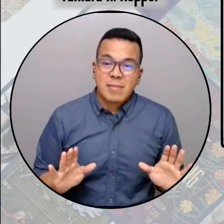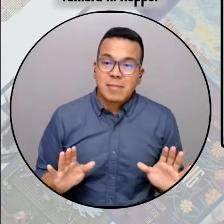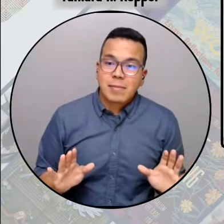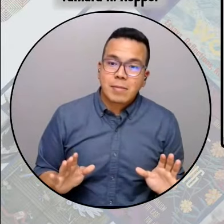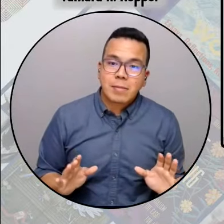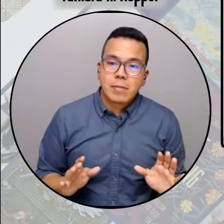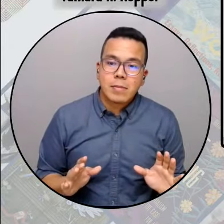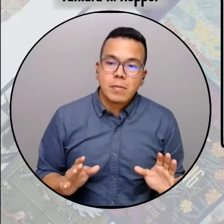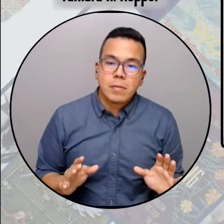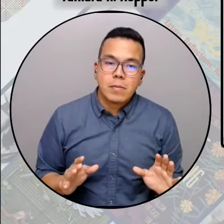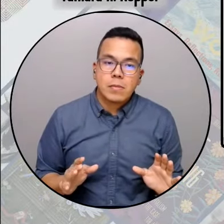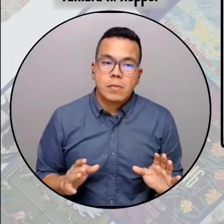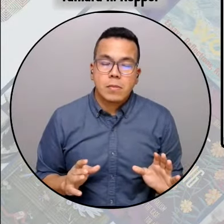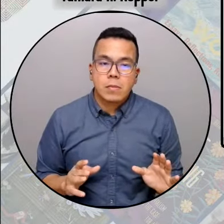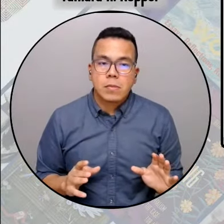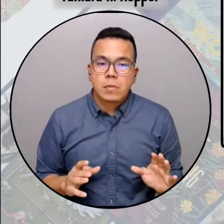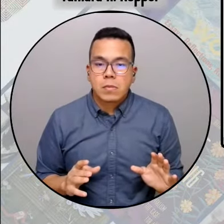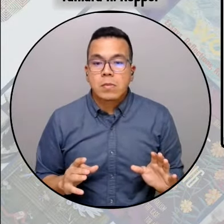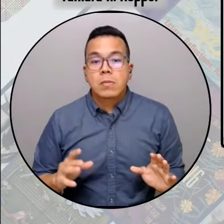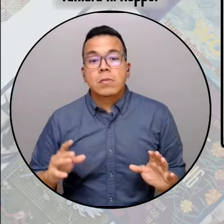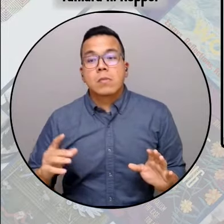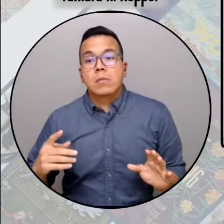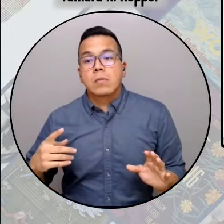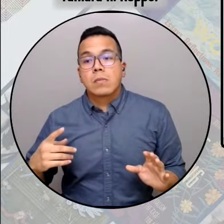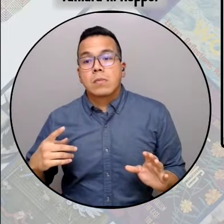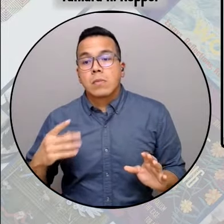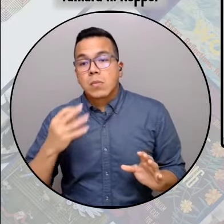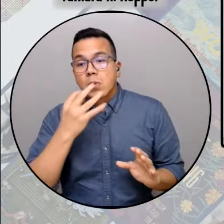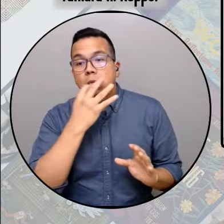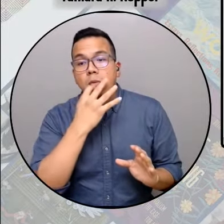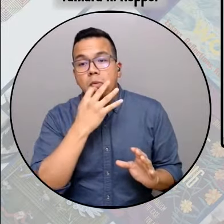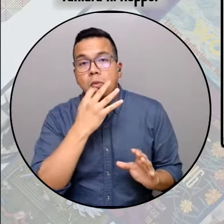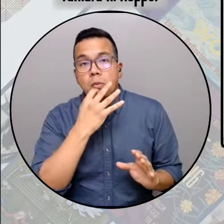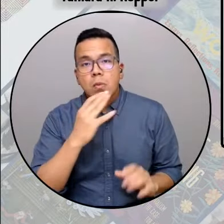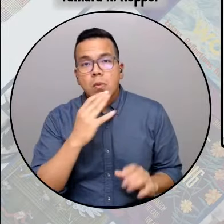we're going to be working towards shortly when we look at